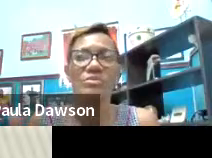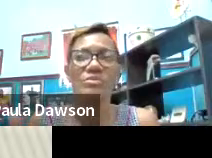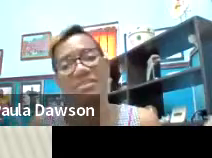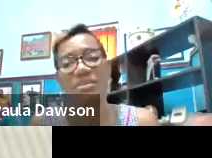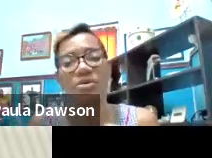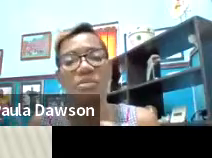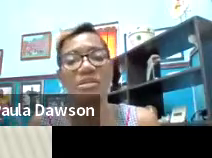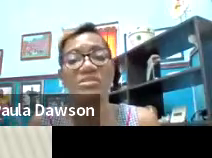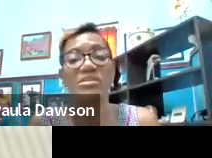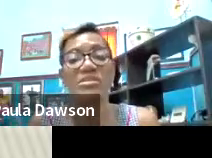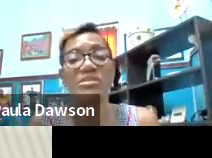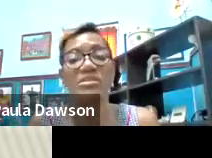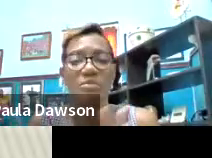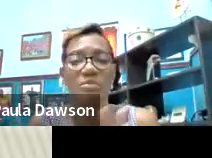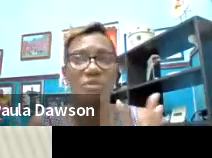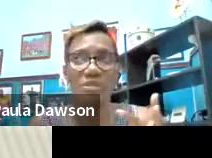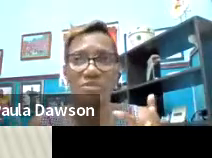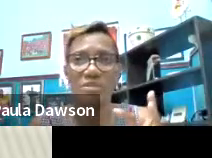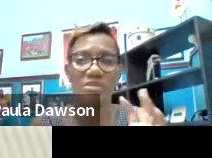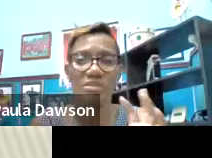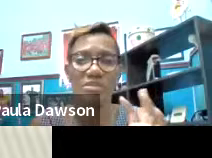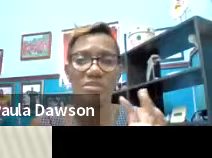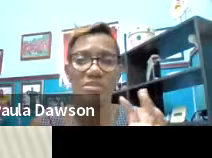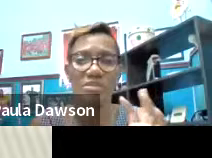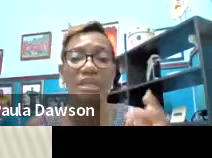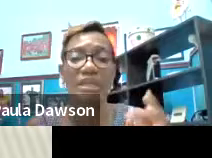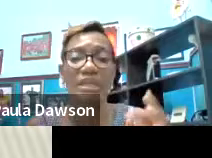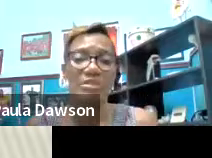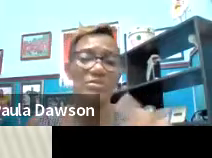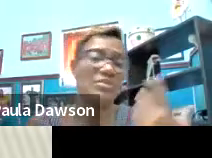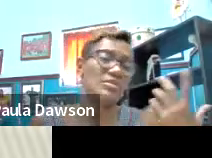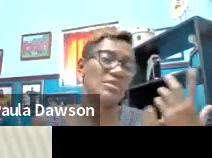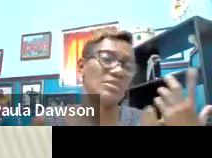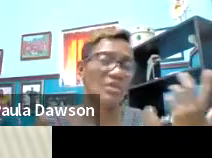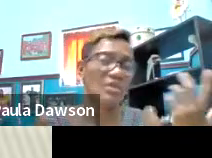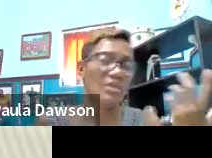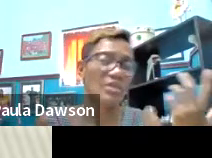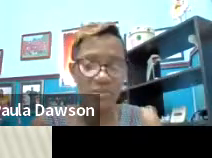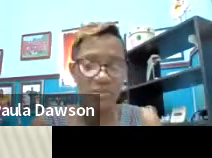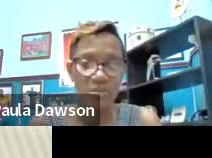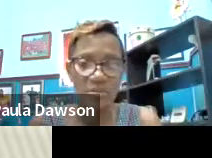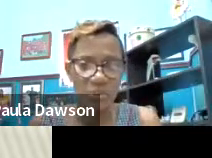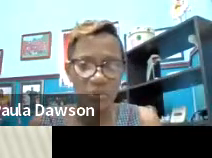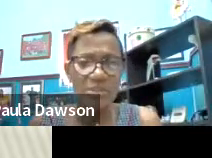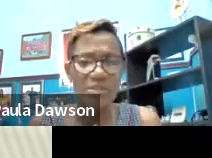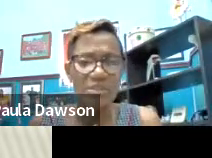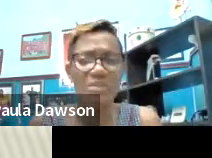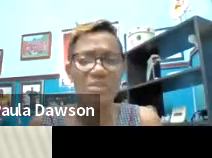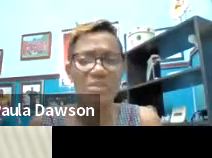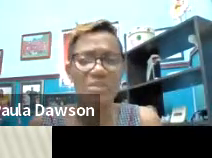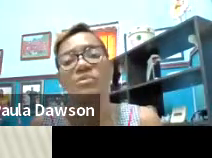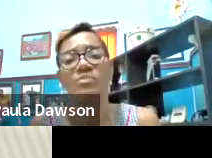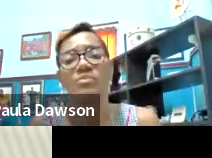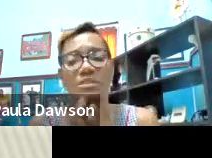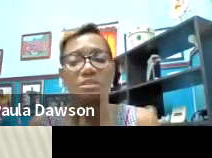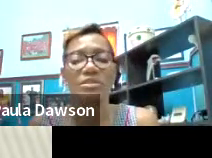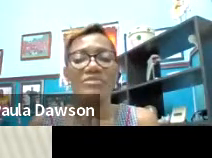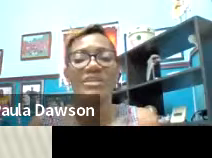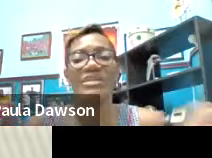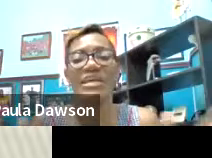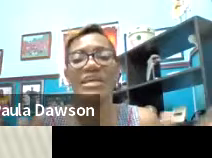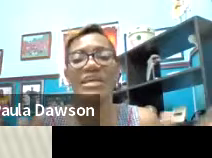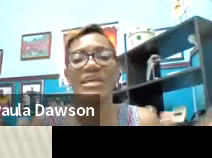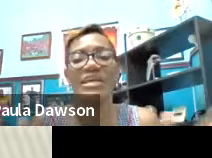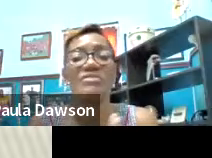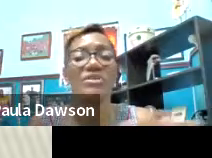kind of complications minimal. We've been doing it since 2009. I've been doing it I don't know, over almost 20 years, and praise the Lord,